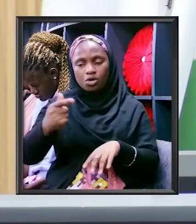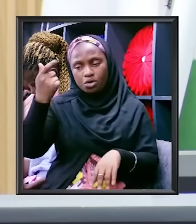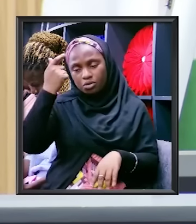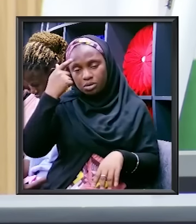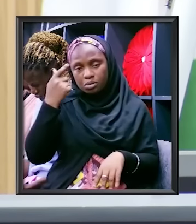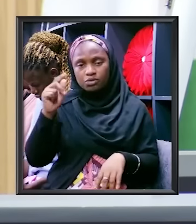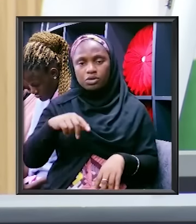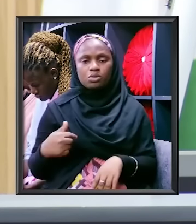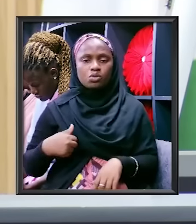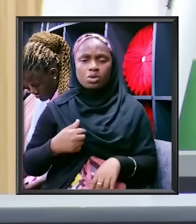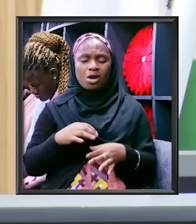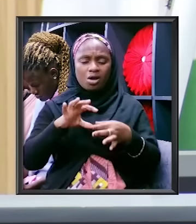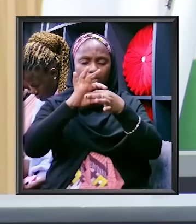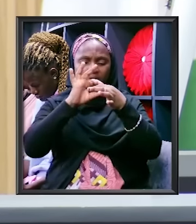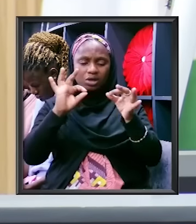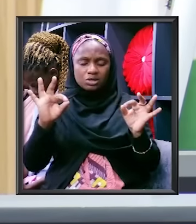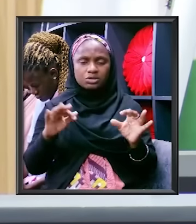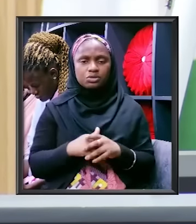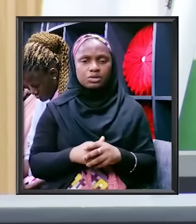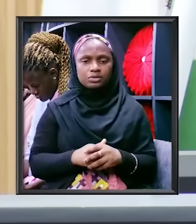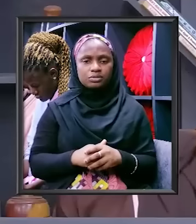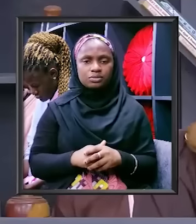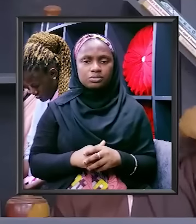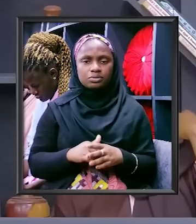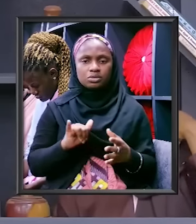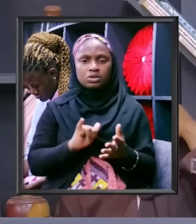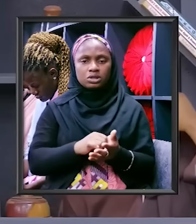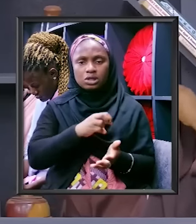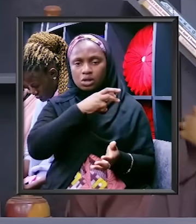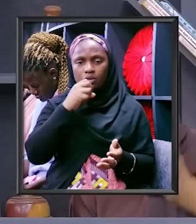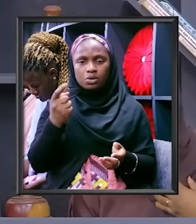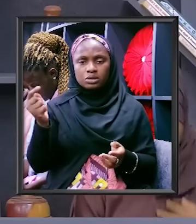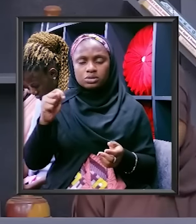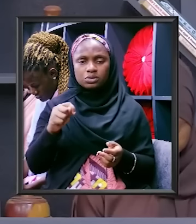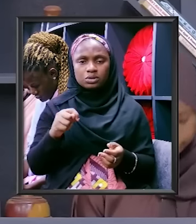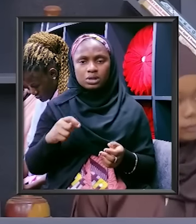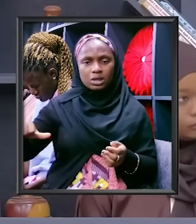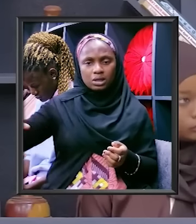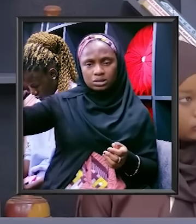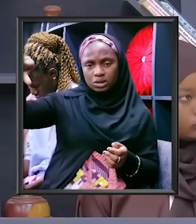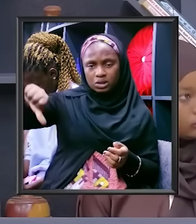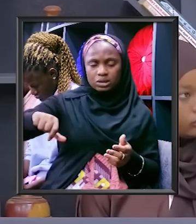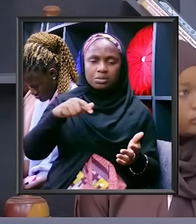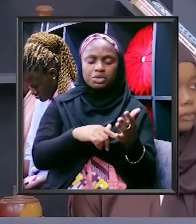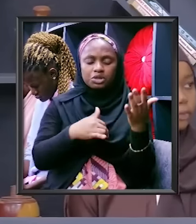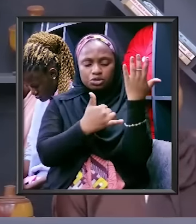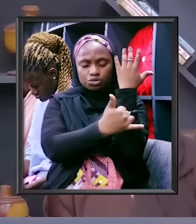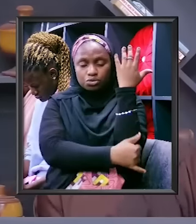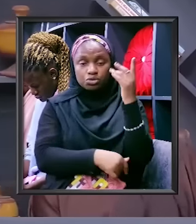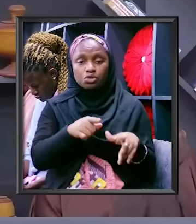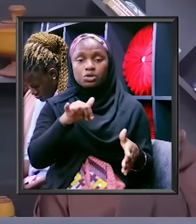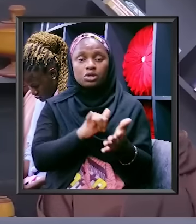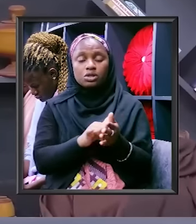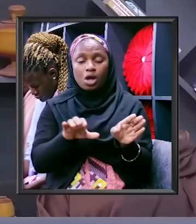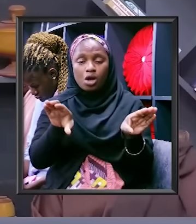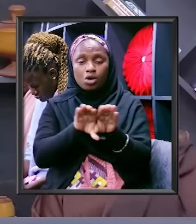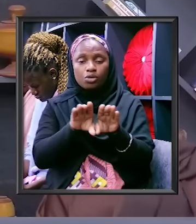History will have it that he was the one that failed this country. Una way they close to the president,